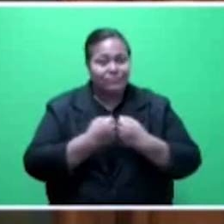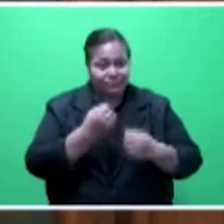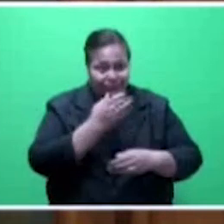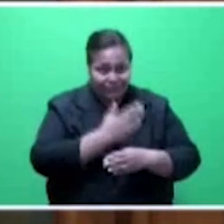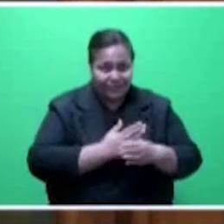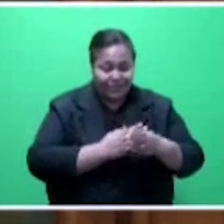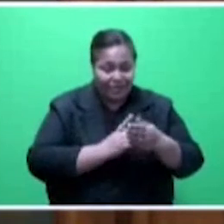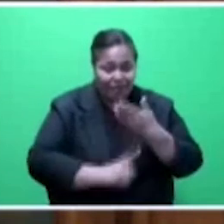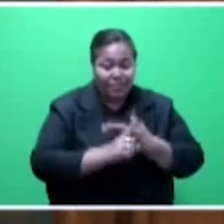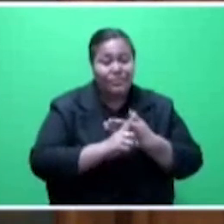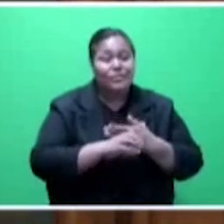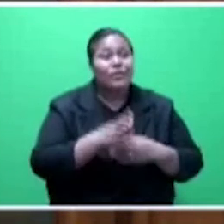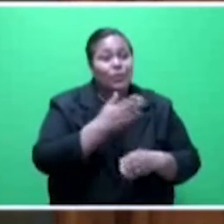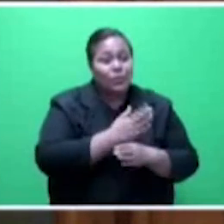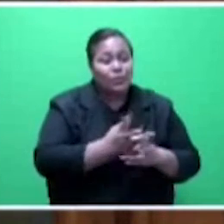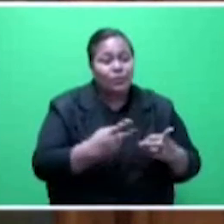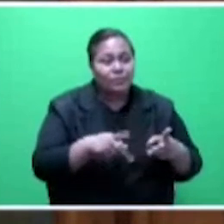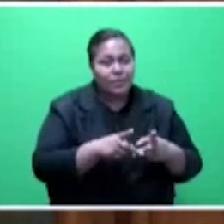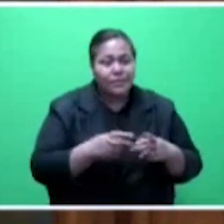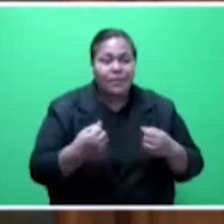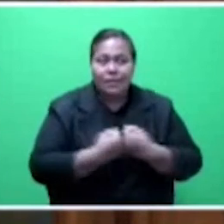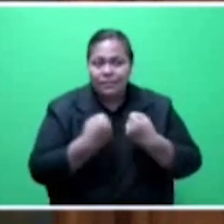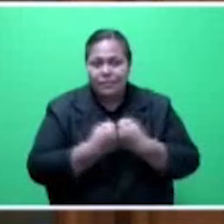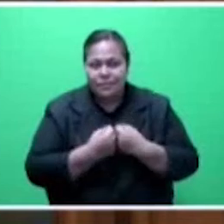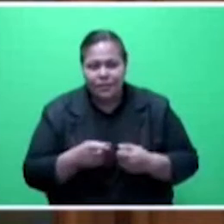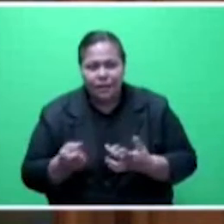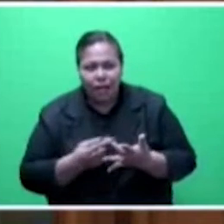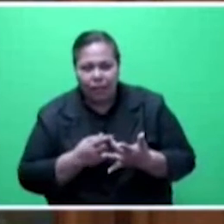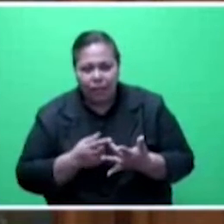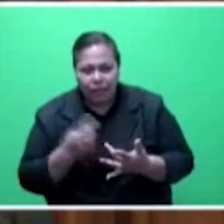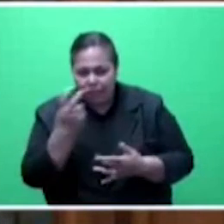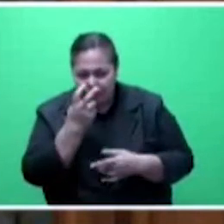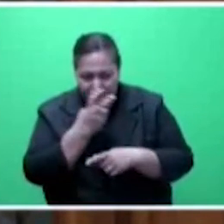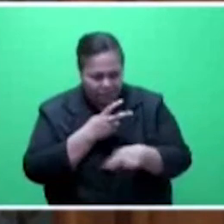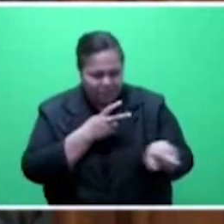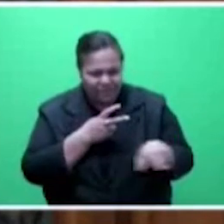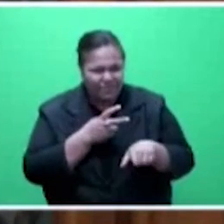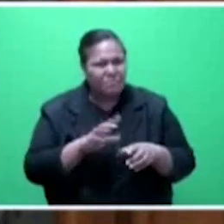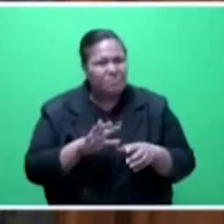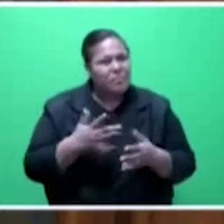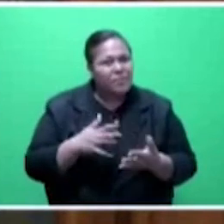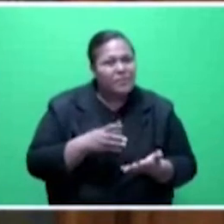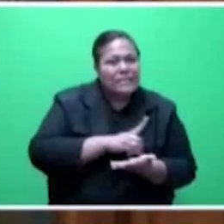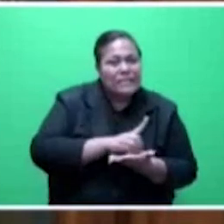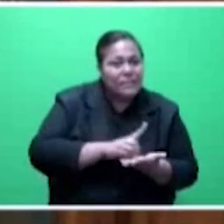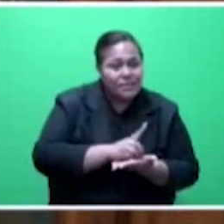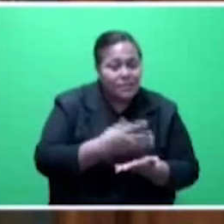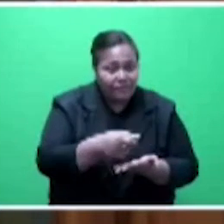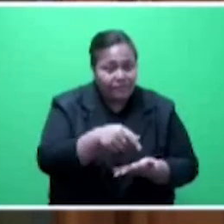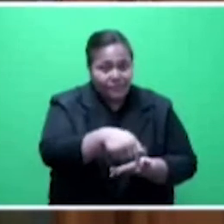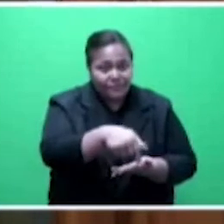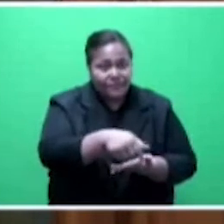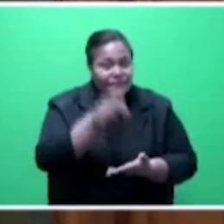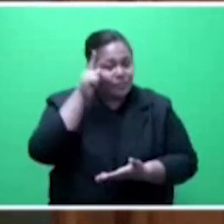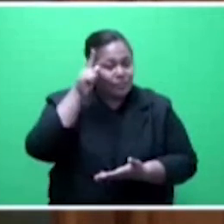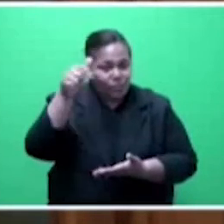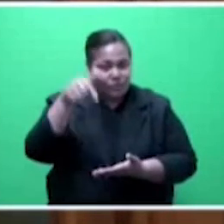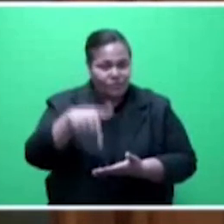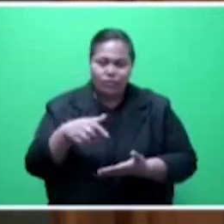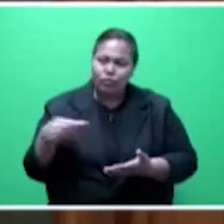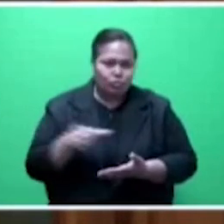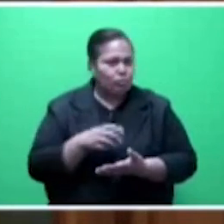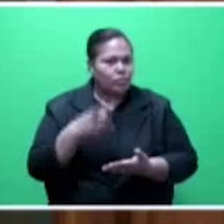occupational diseases, accidents, and suspected cases of occupational diseases by the employers in